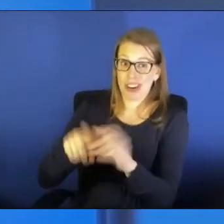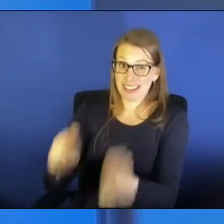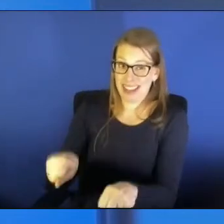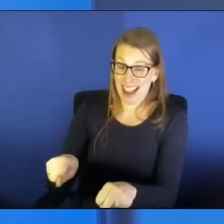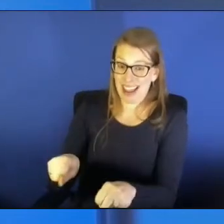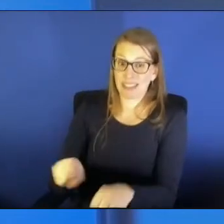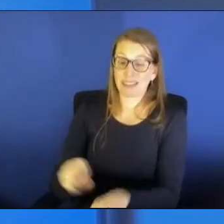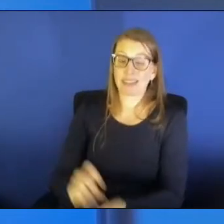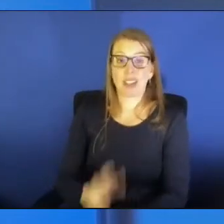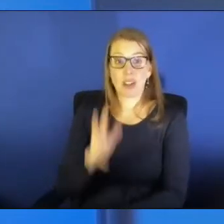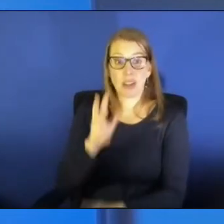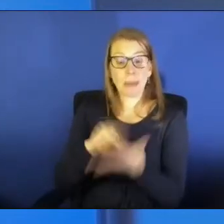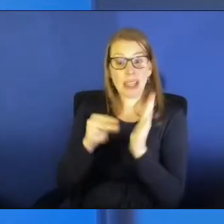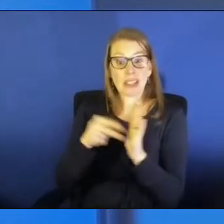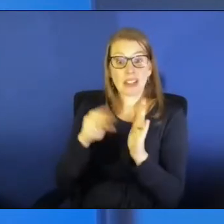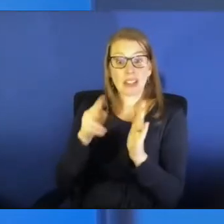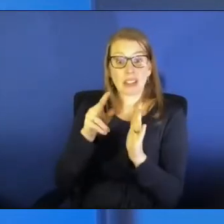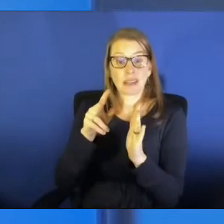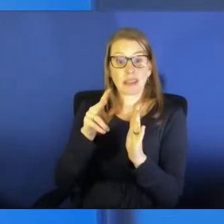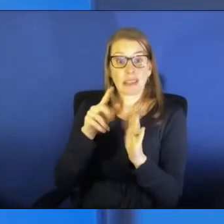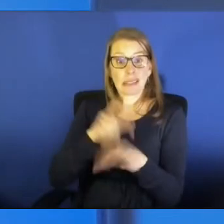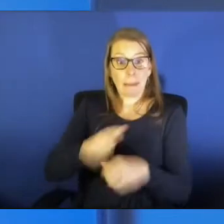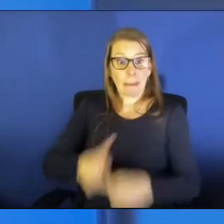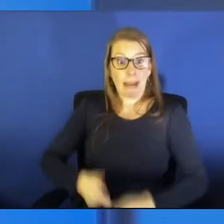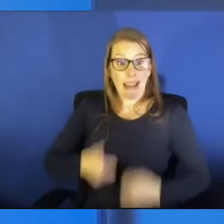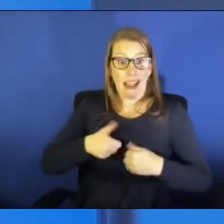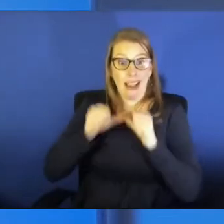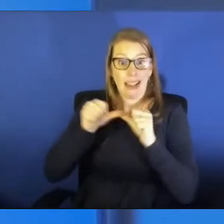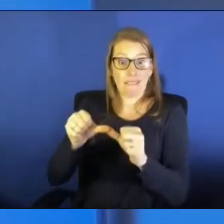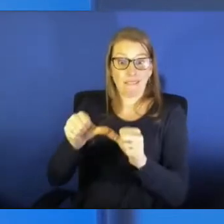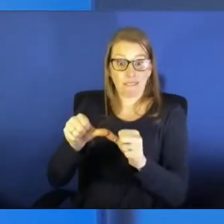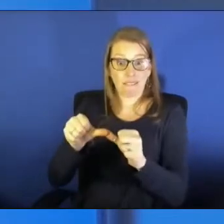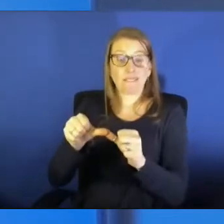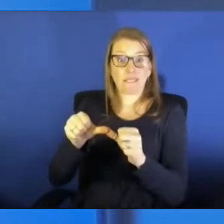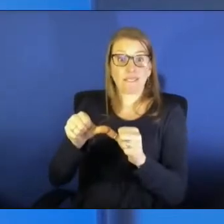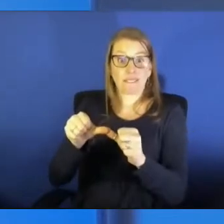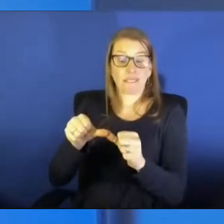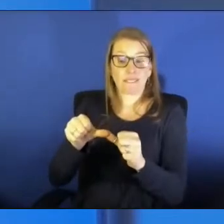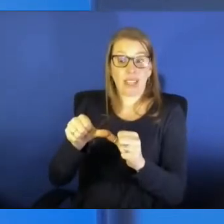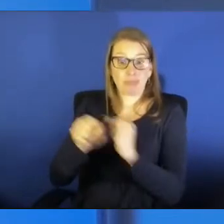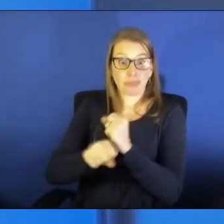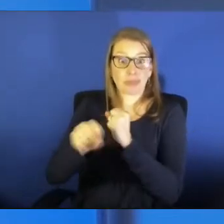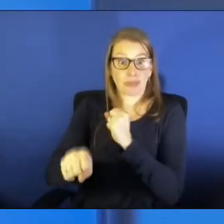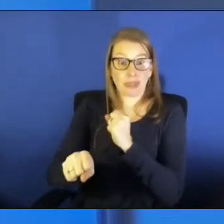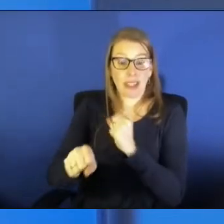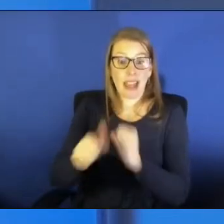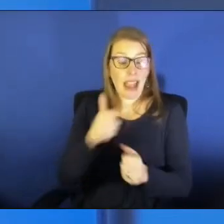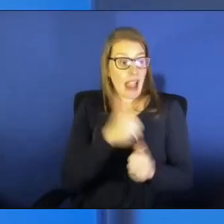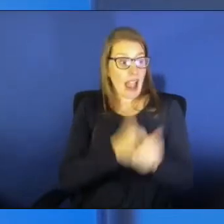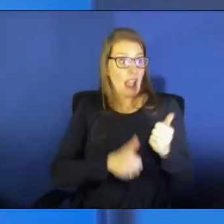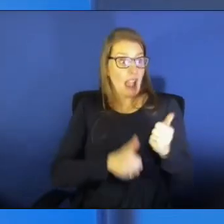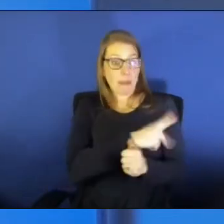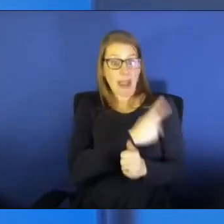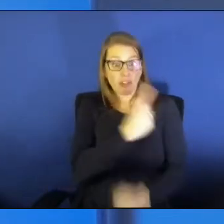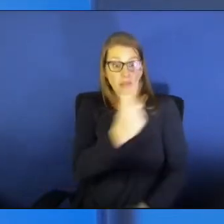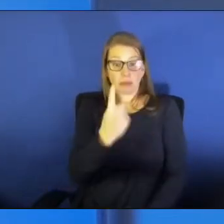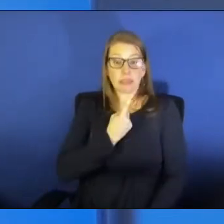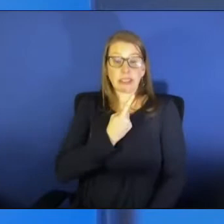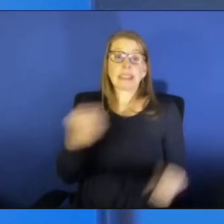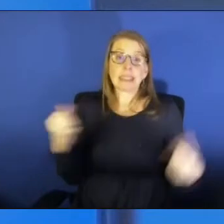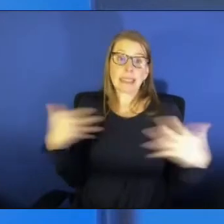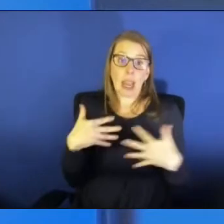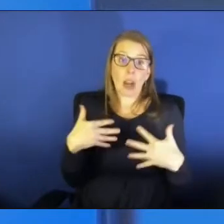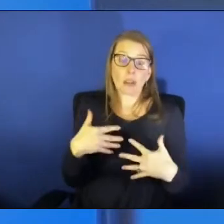time. So it's certainly scary, right? I'm a cancer surgeon. Every patient who comes to see me is scared when they come to see me, and I get that.